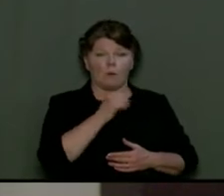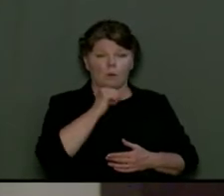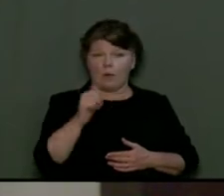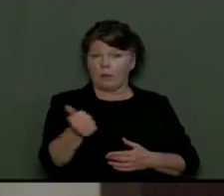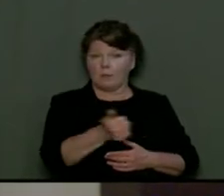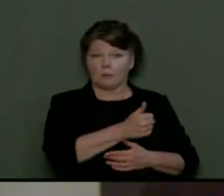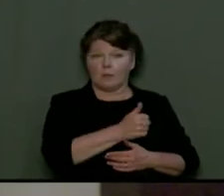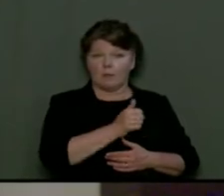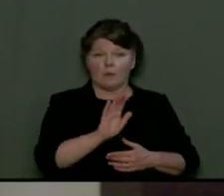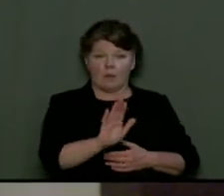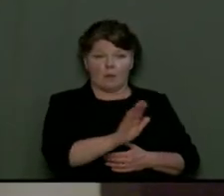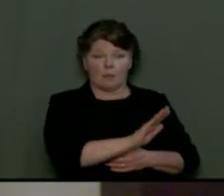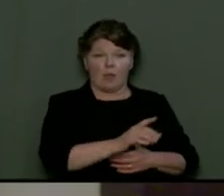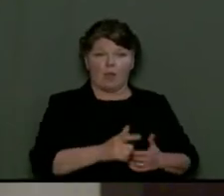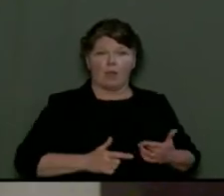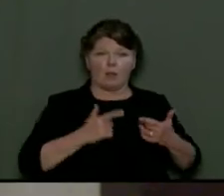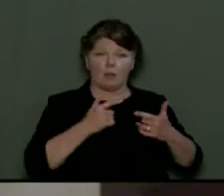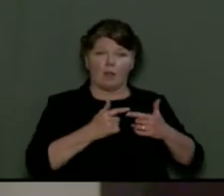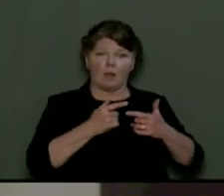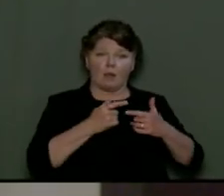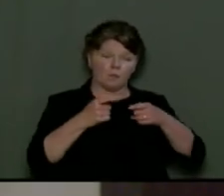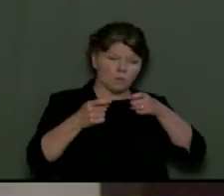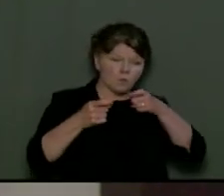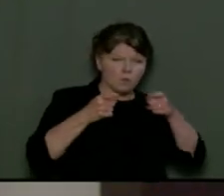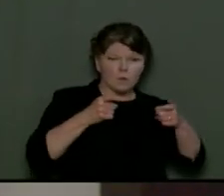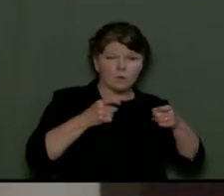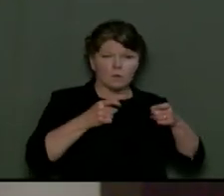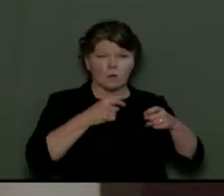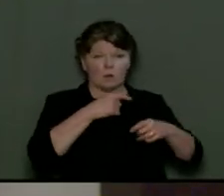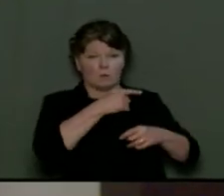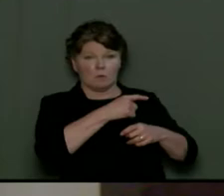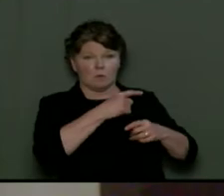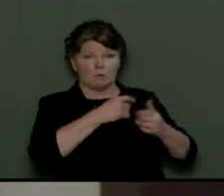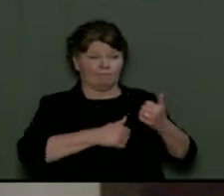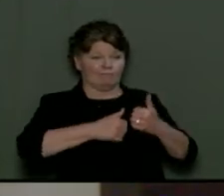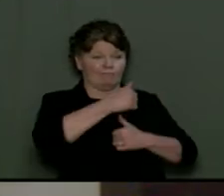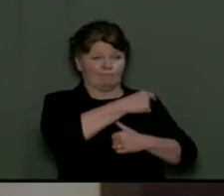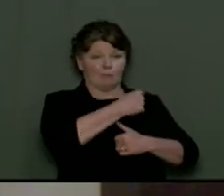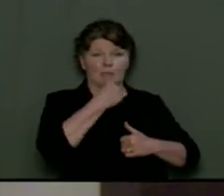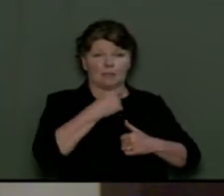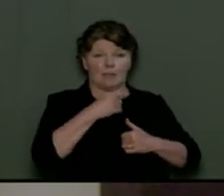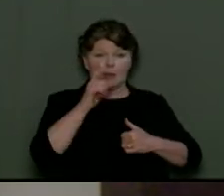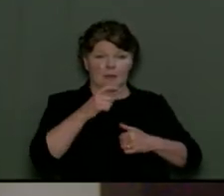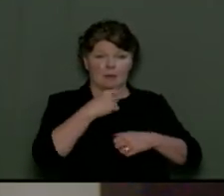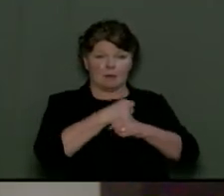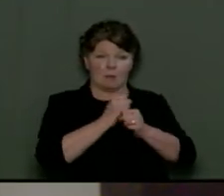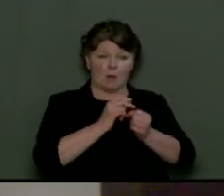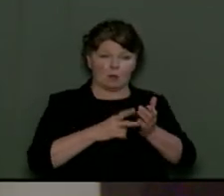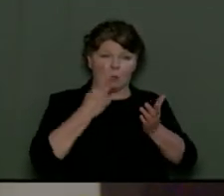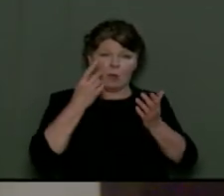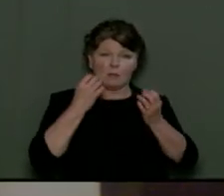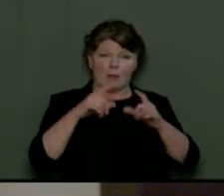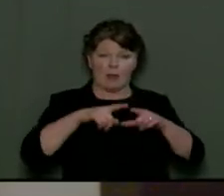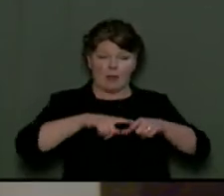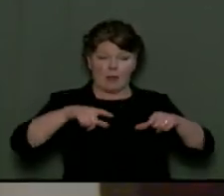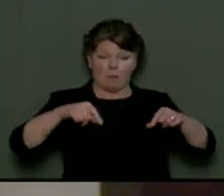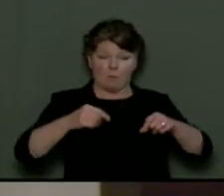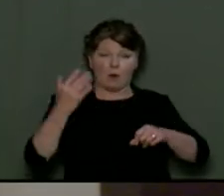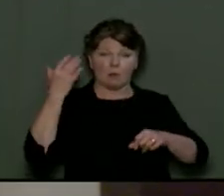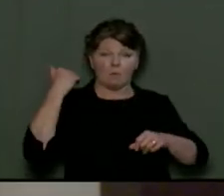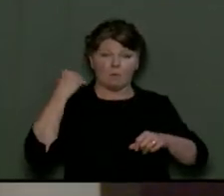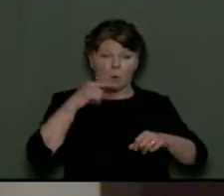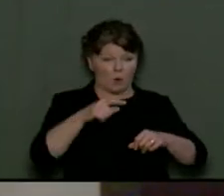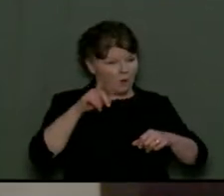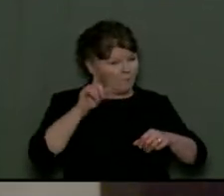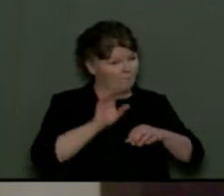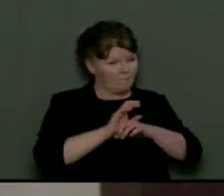been living in tyranny. If Pharaoh said that they had to make twice as many bricks as before, they had to make twice